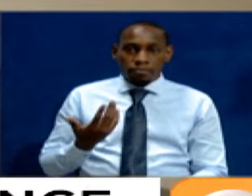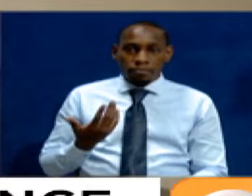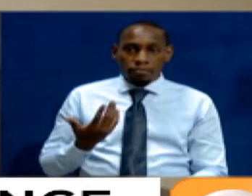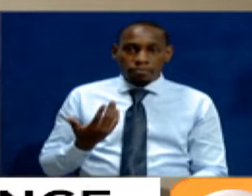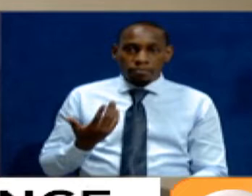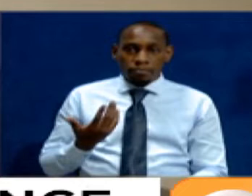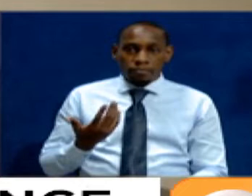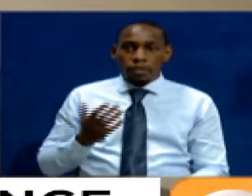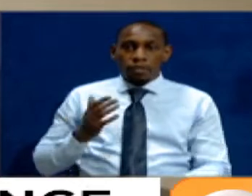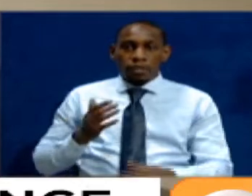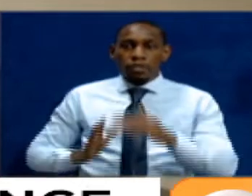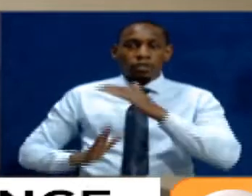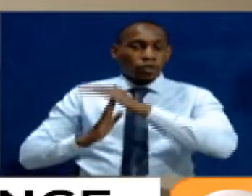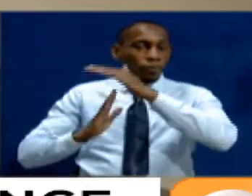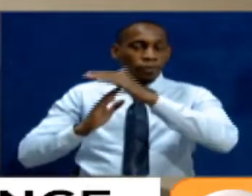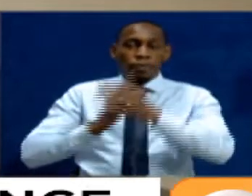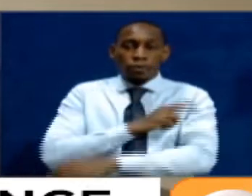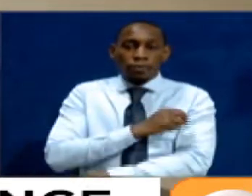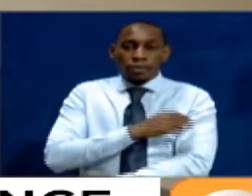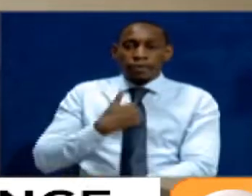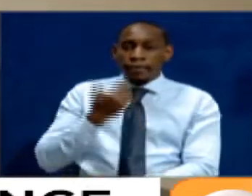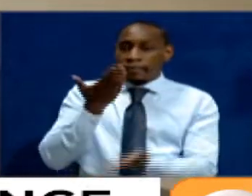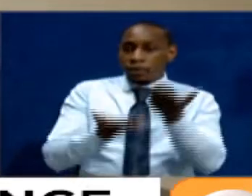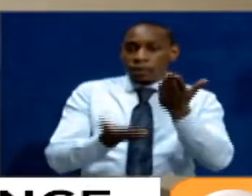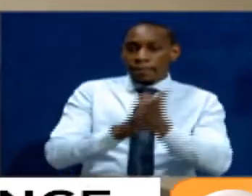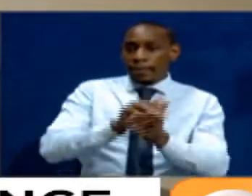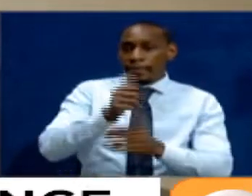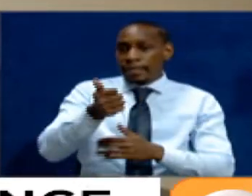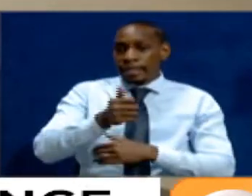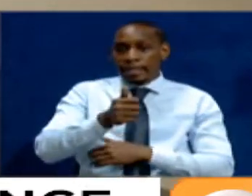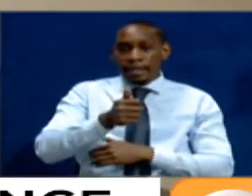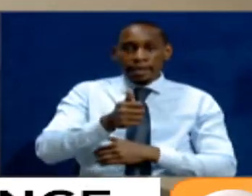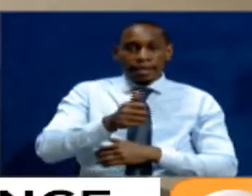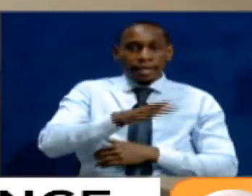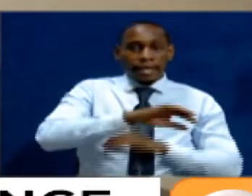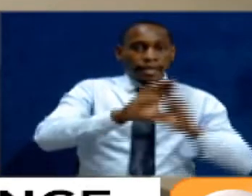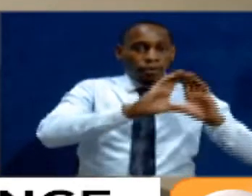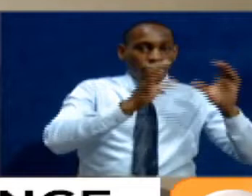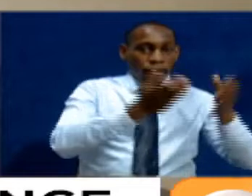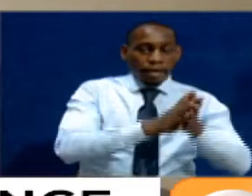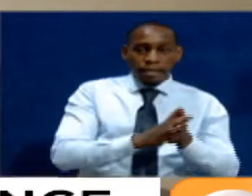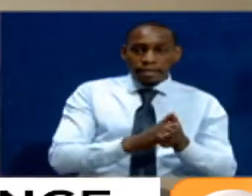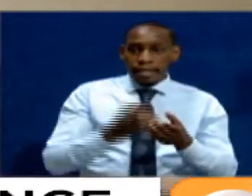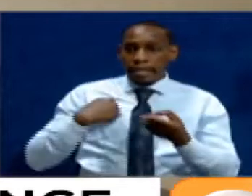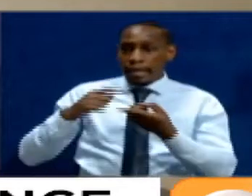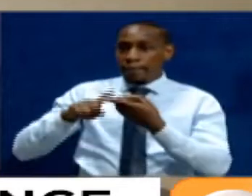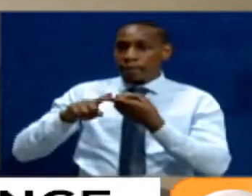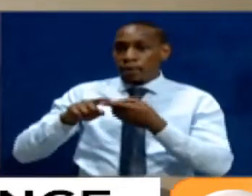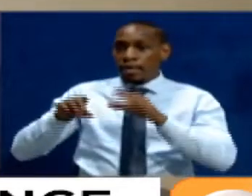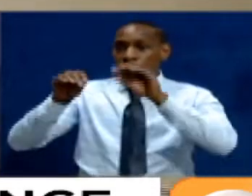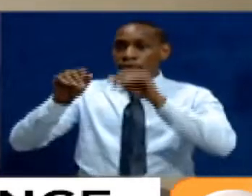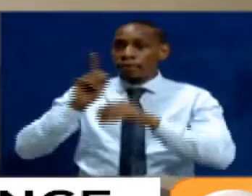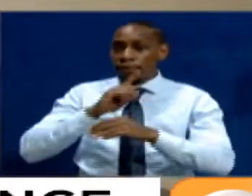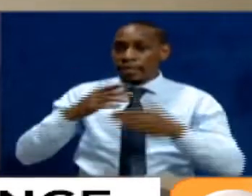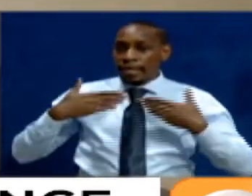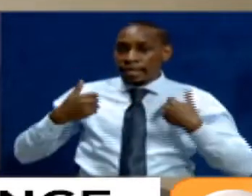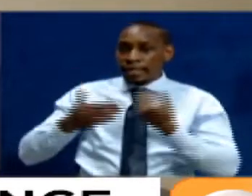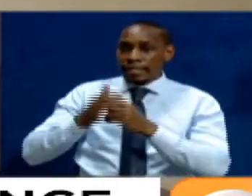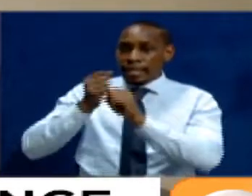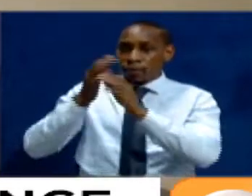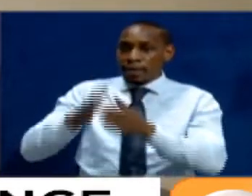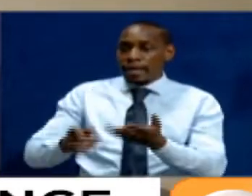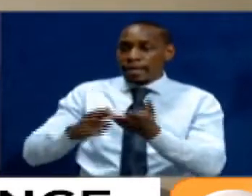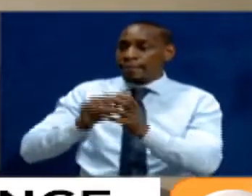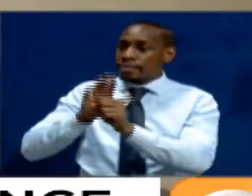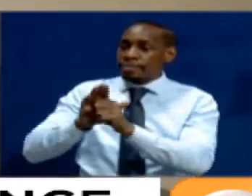number of high quality hospitals compared to any other part in the world. In terms of the qualified healthcare workers and